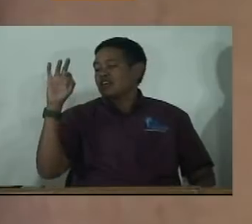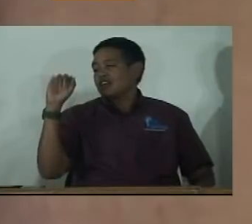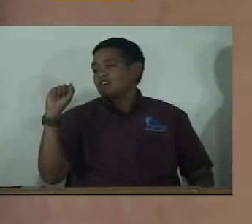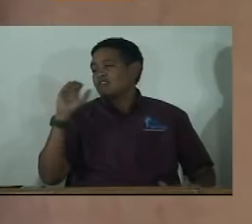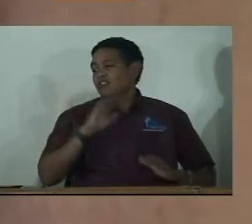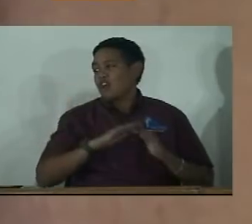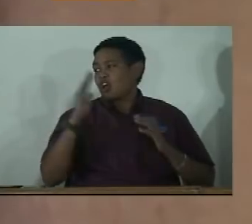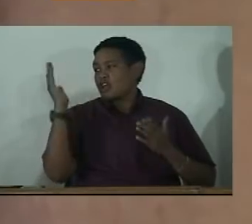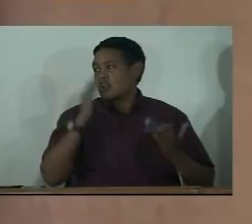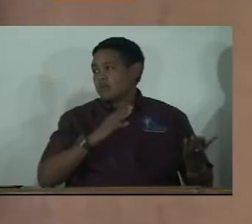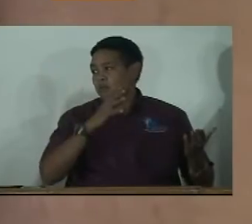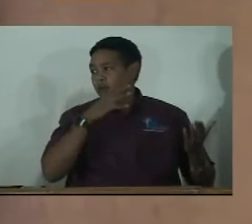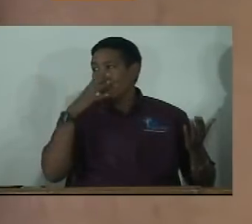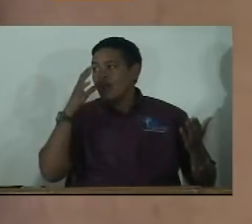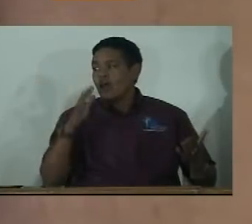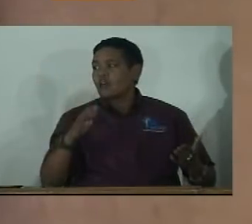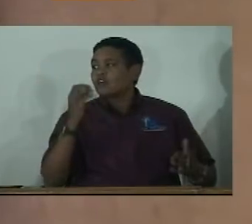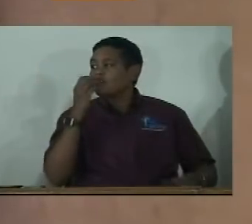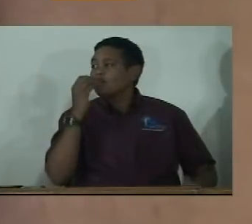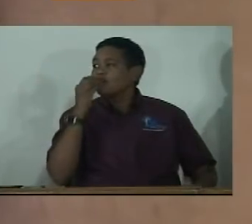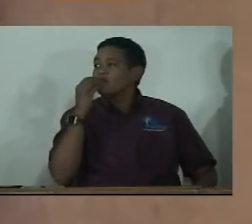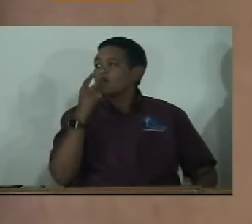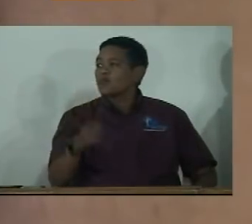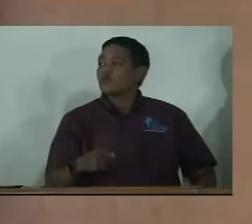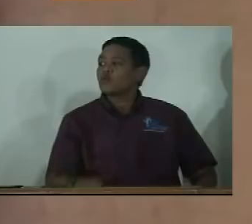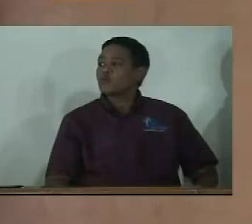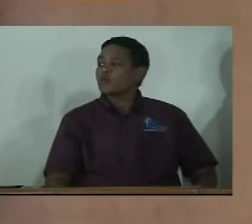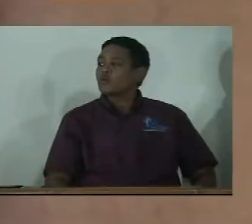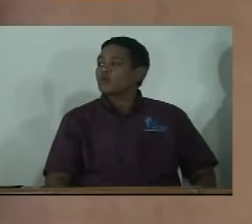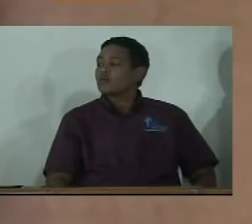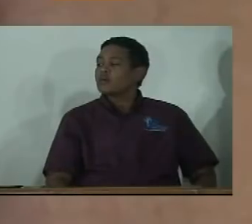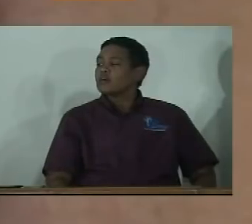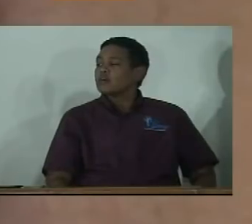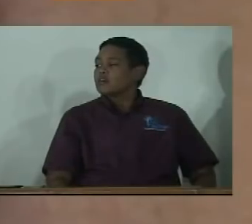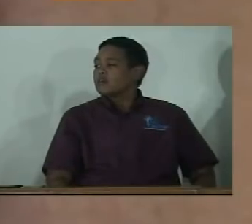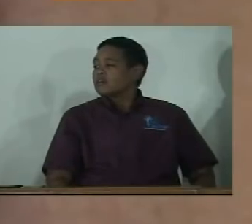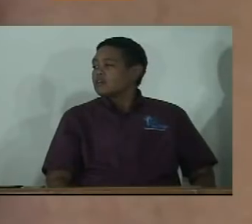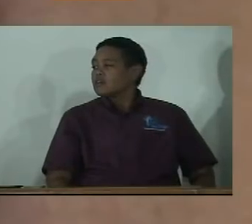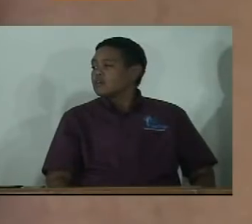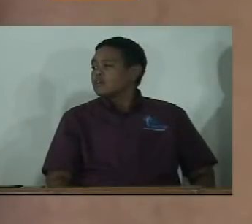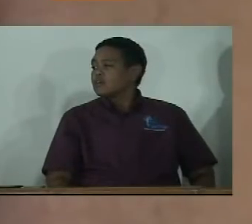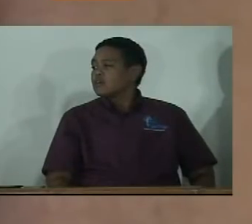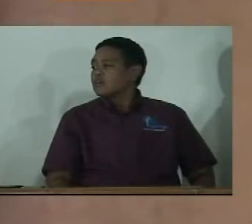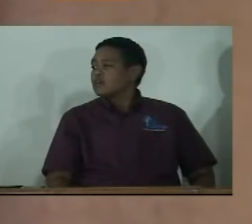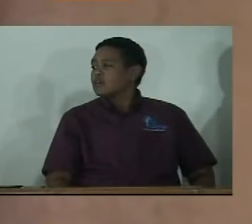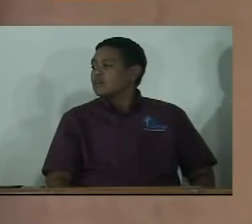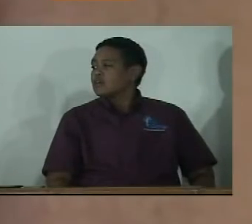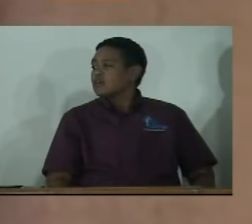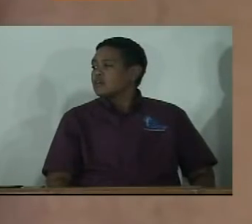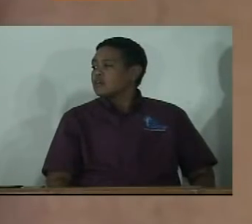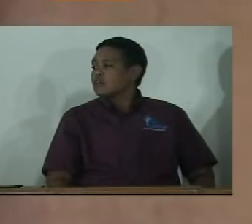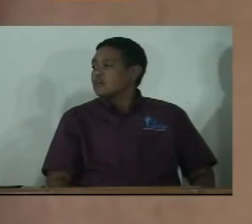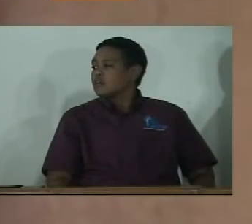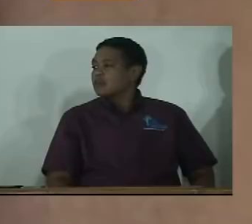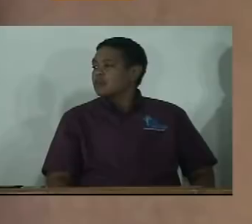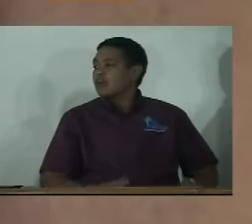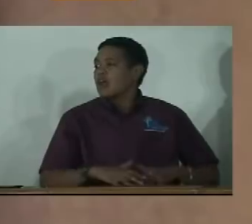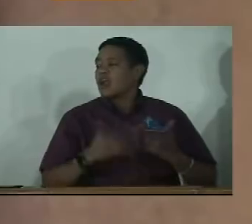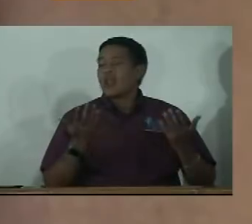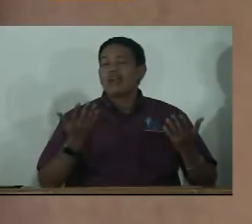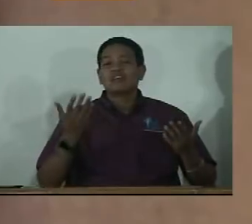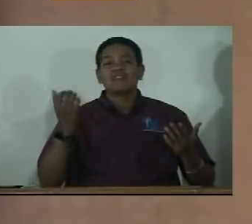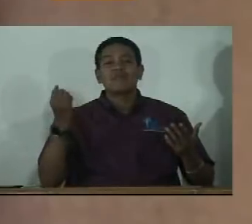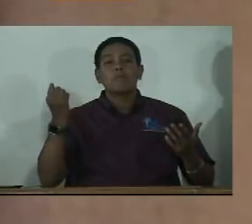imported agricultural products, and a lot of dumped milk powder ended up in